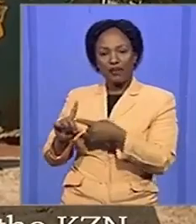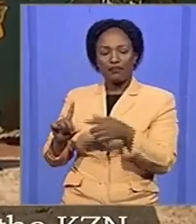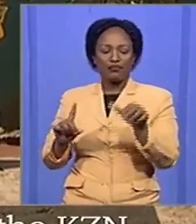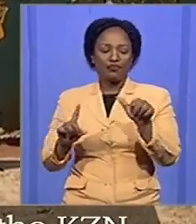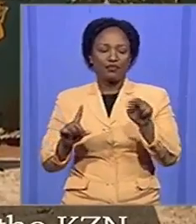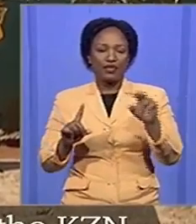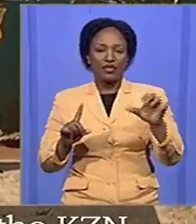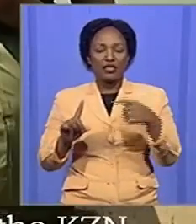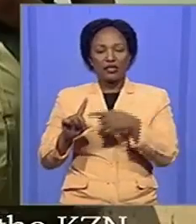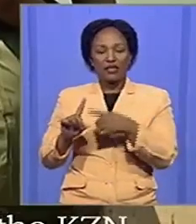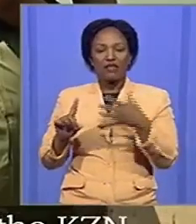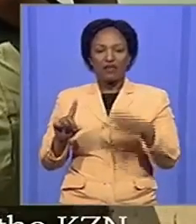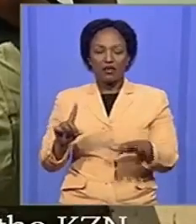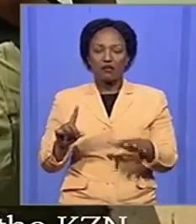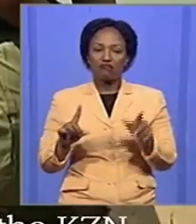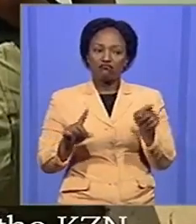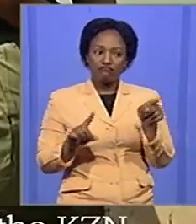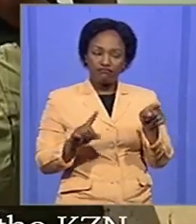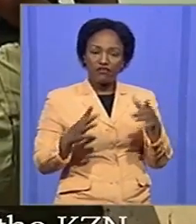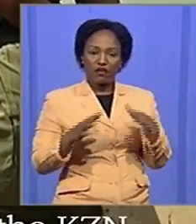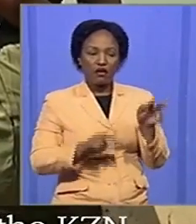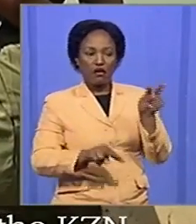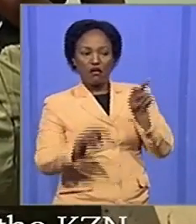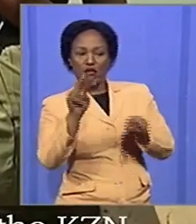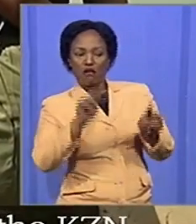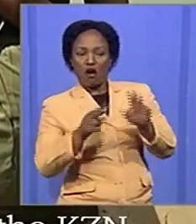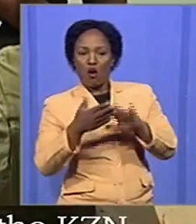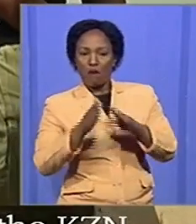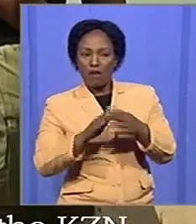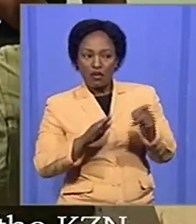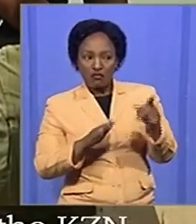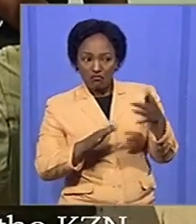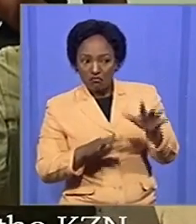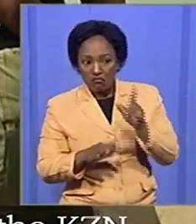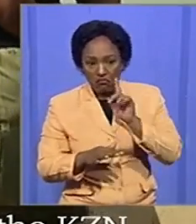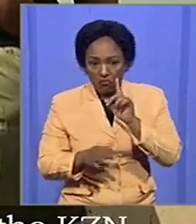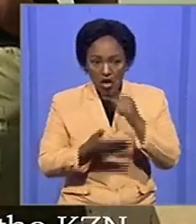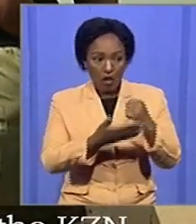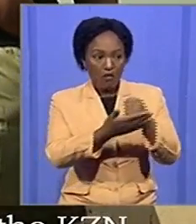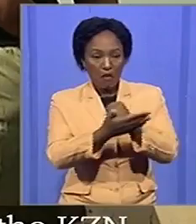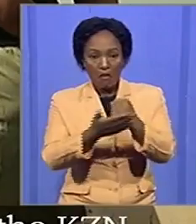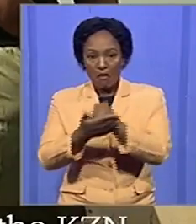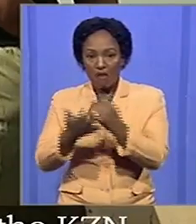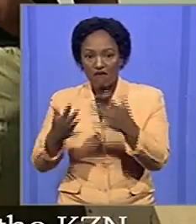nka monyetla wa ho lekola hore baahi ba ingodiseditse ho kgethana.